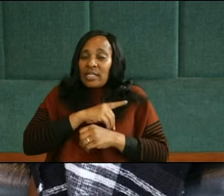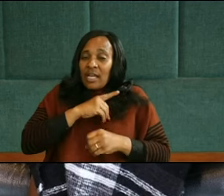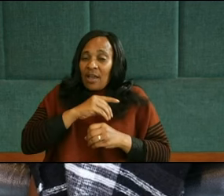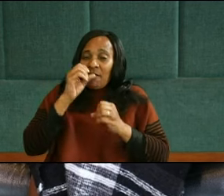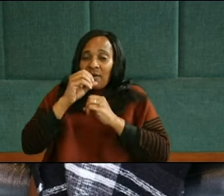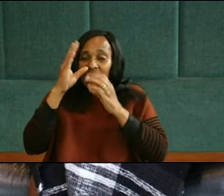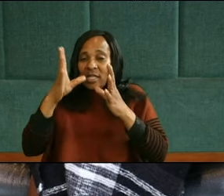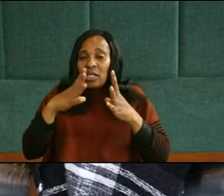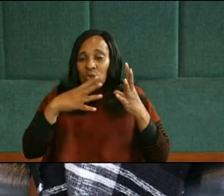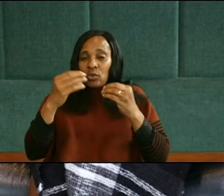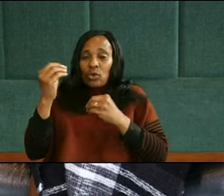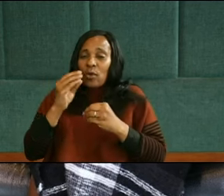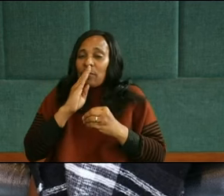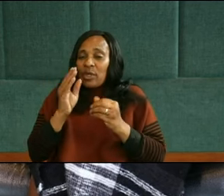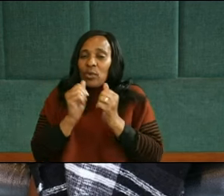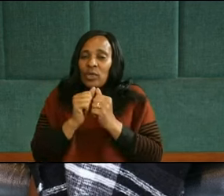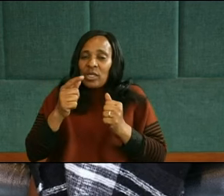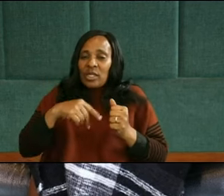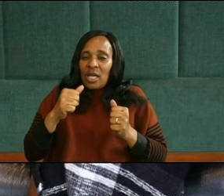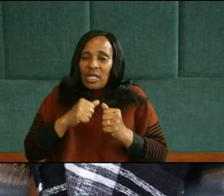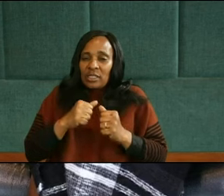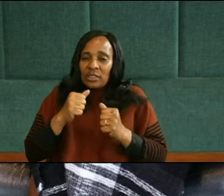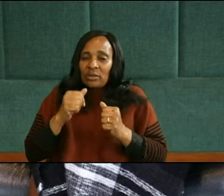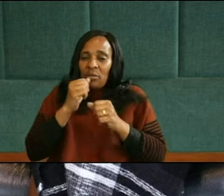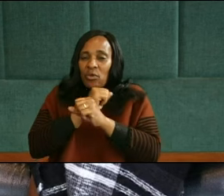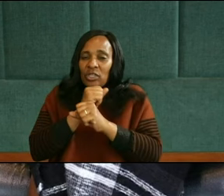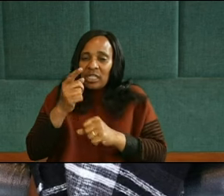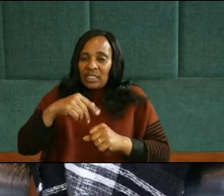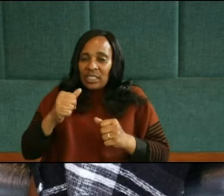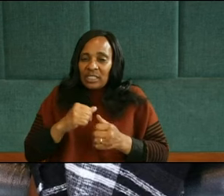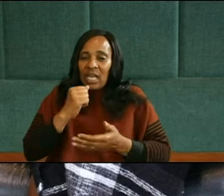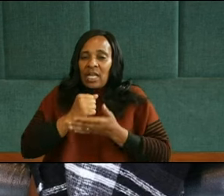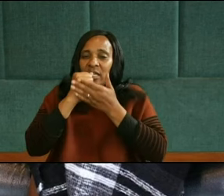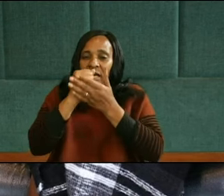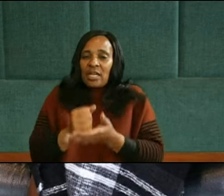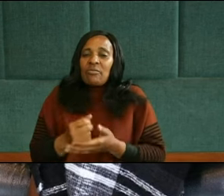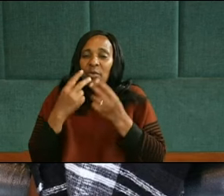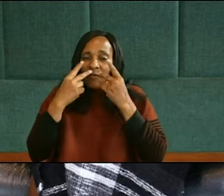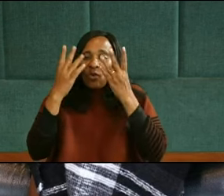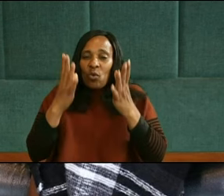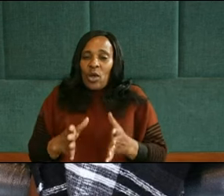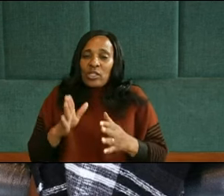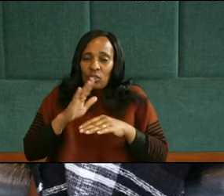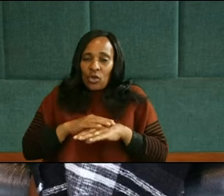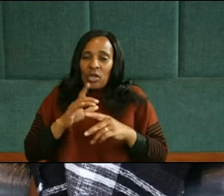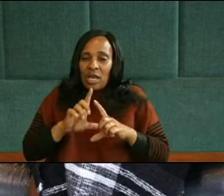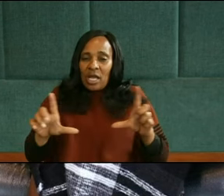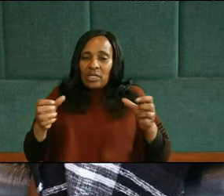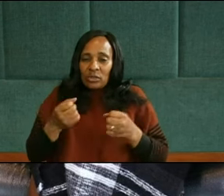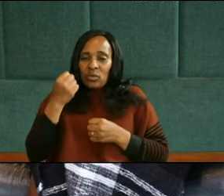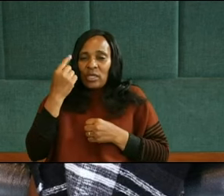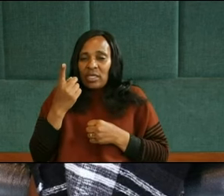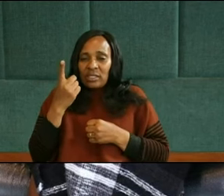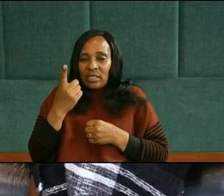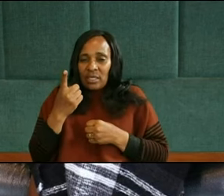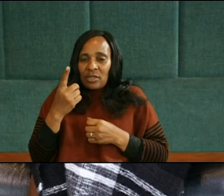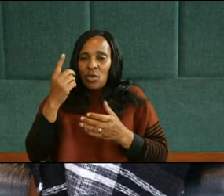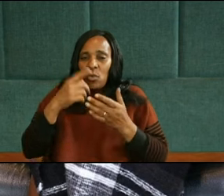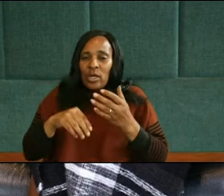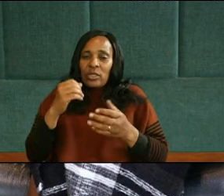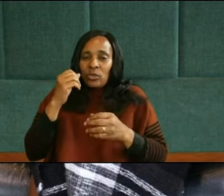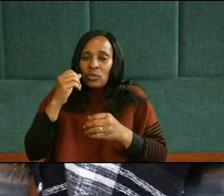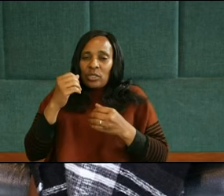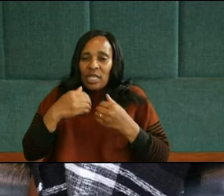as we disperse, please be with us, guide us and protect us, and help the viewers online to understand